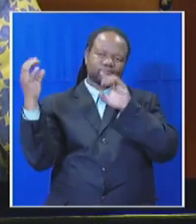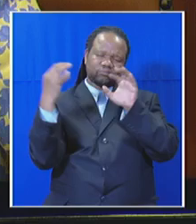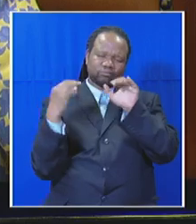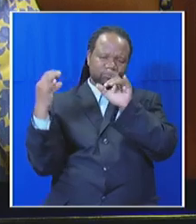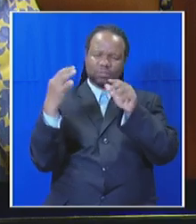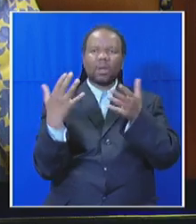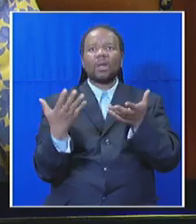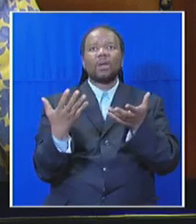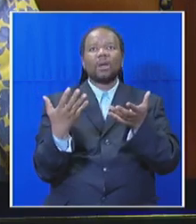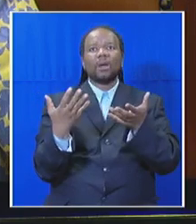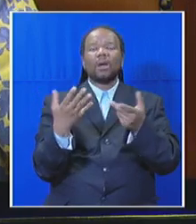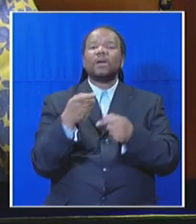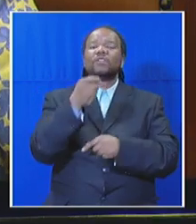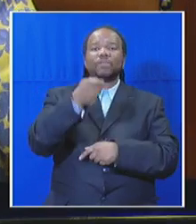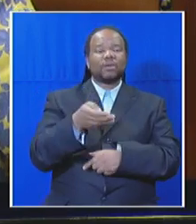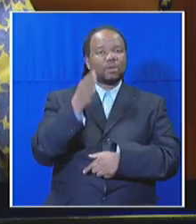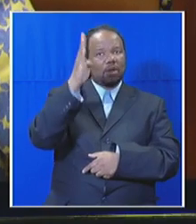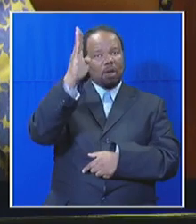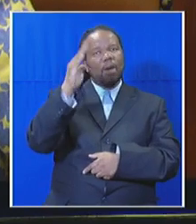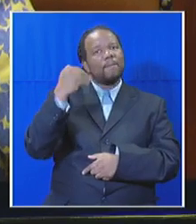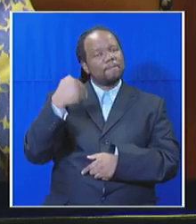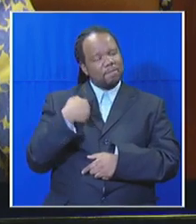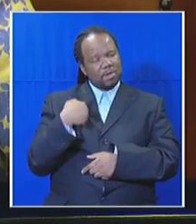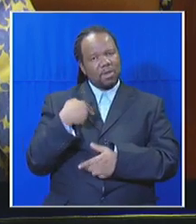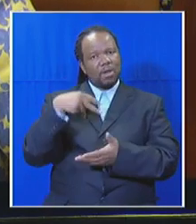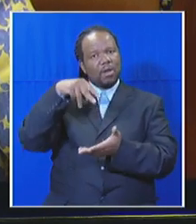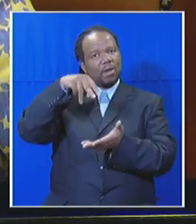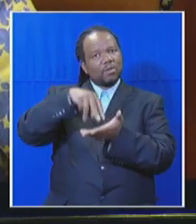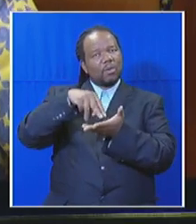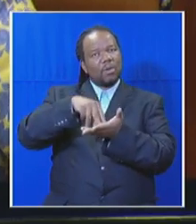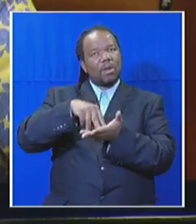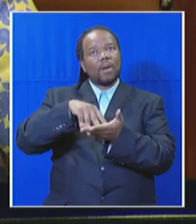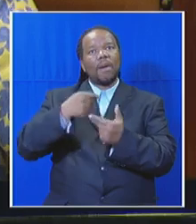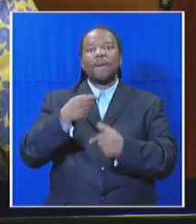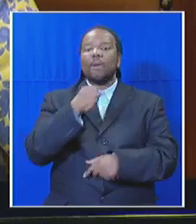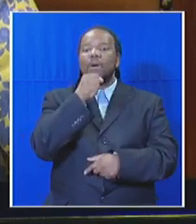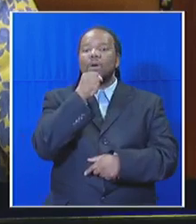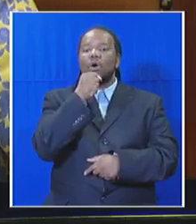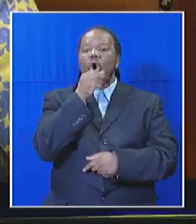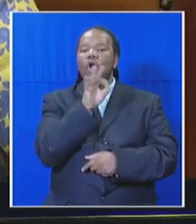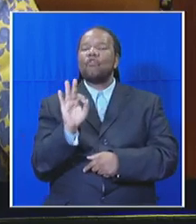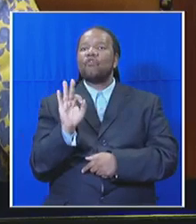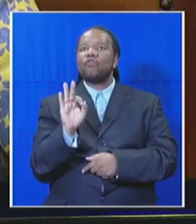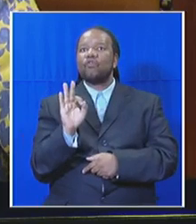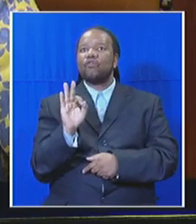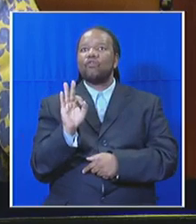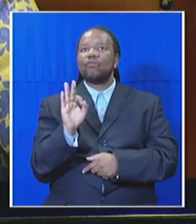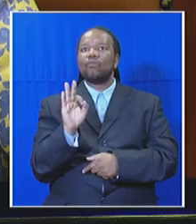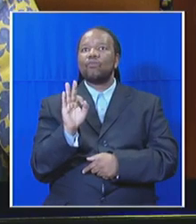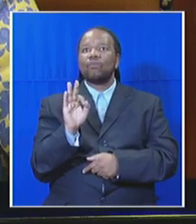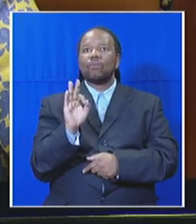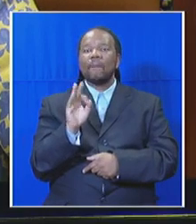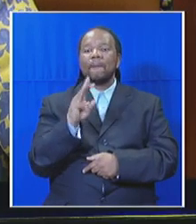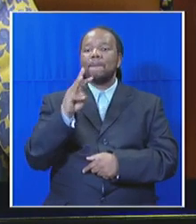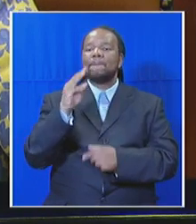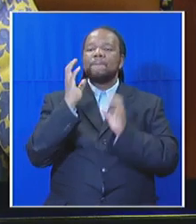Honorable Speaker. I'm rising on a different matter. My mic is off. Please take a seat, Honorable Yes.